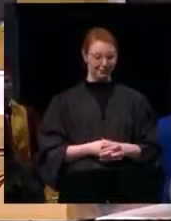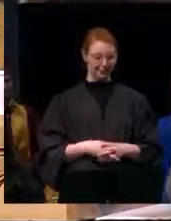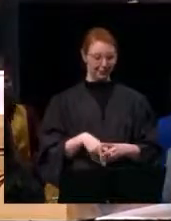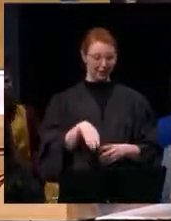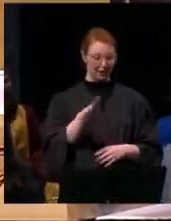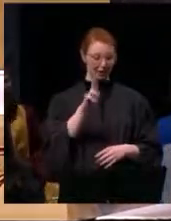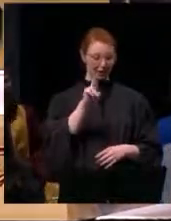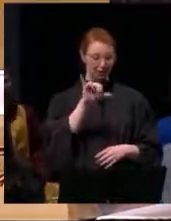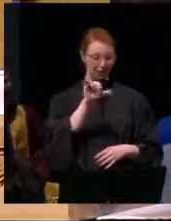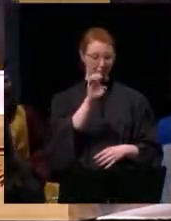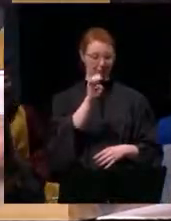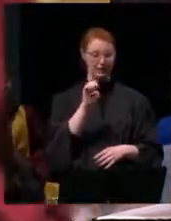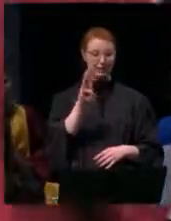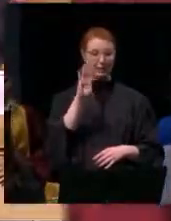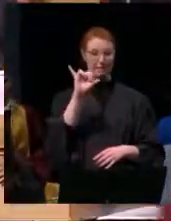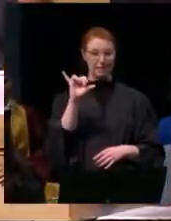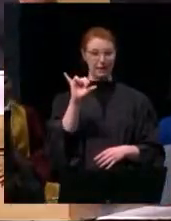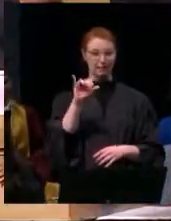Bryce By.